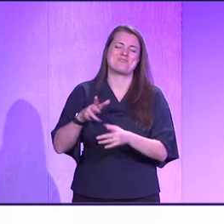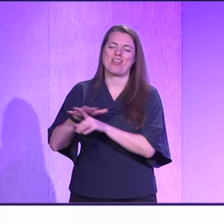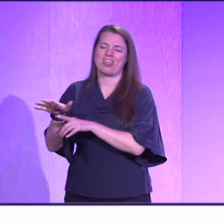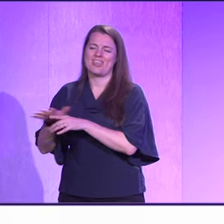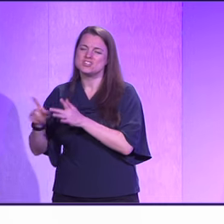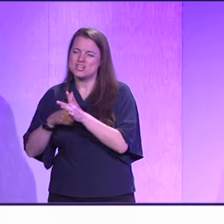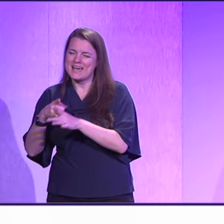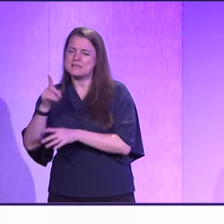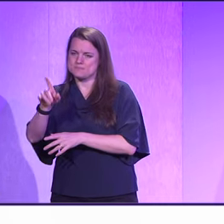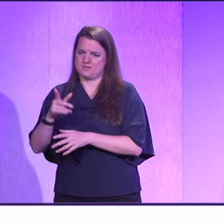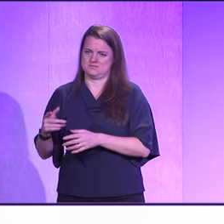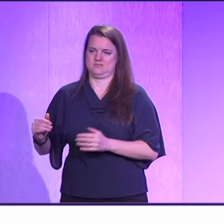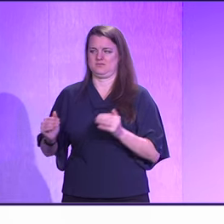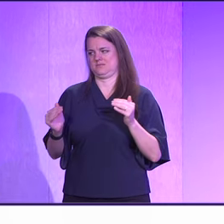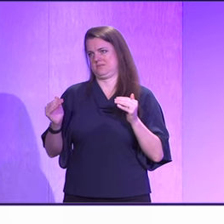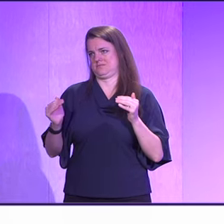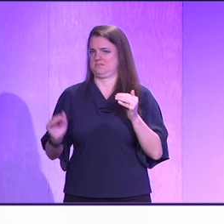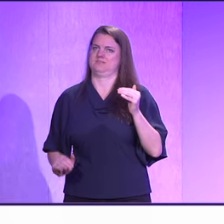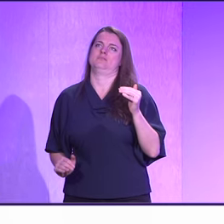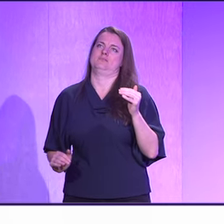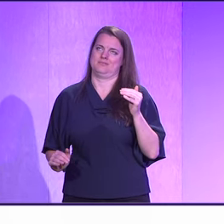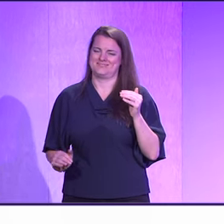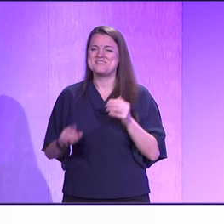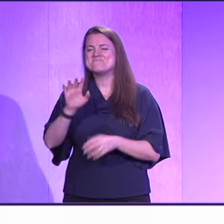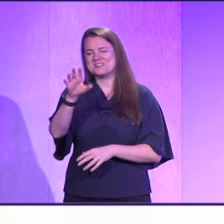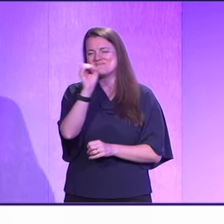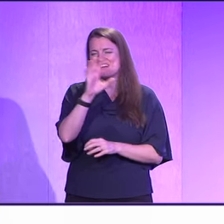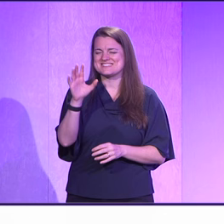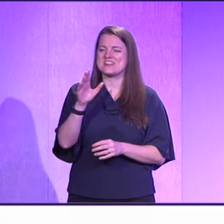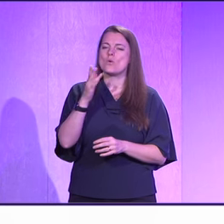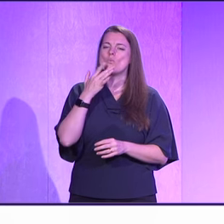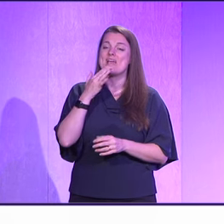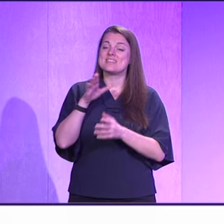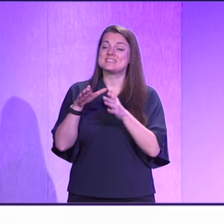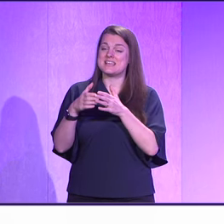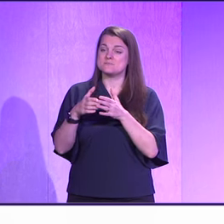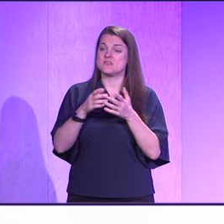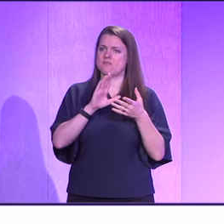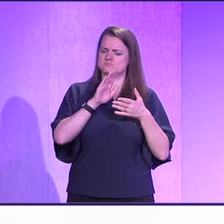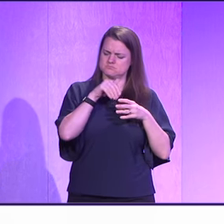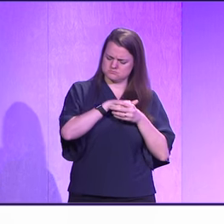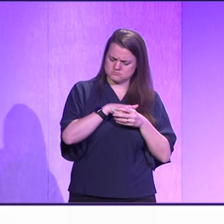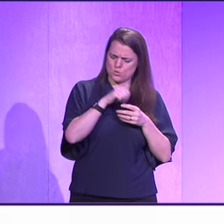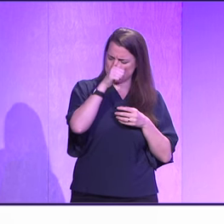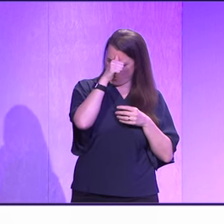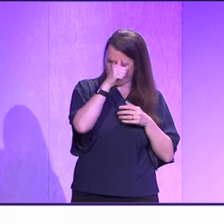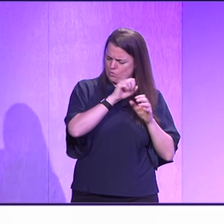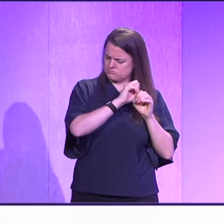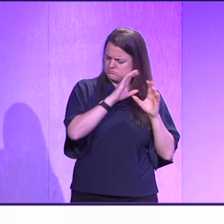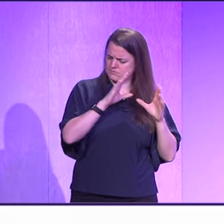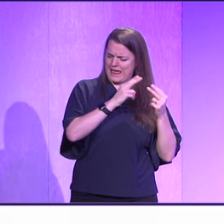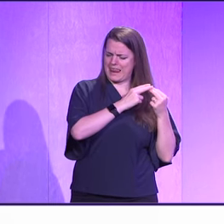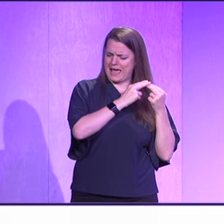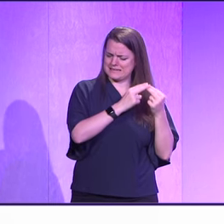Jenkins. But the important thing to understand about this when you're taking teams away from that legacy way of deploying is that